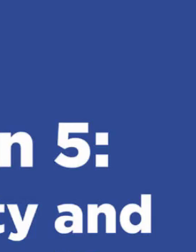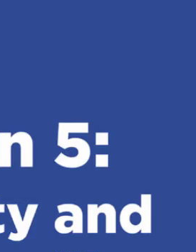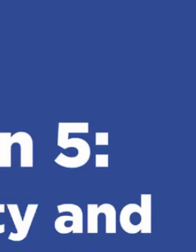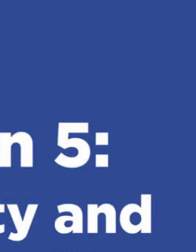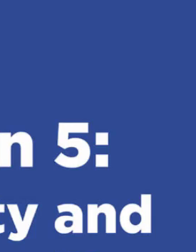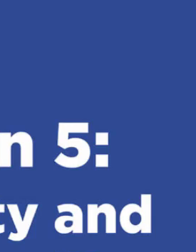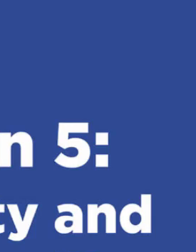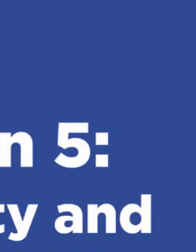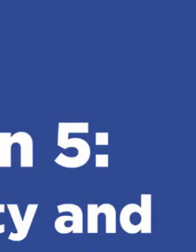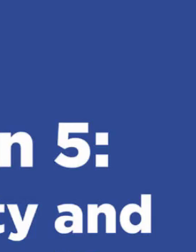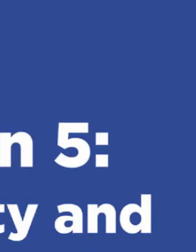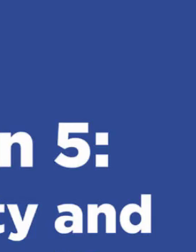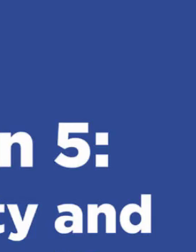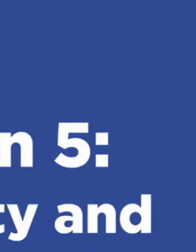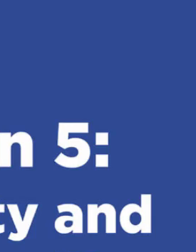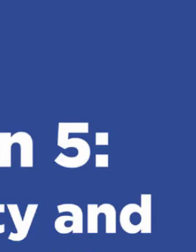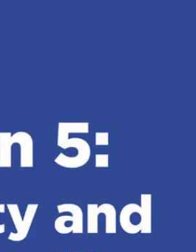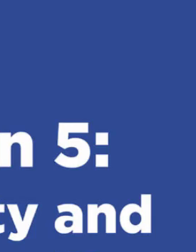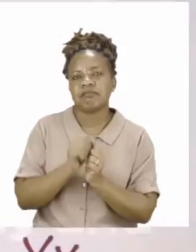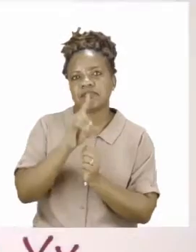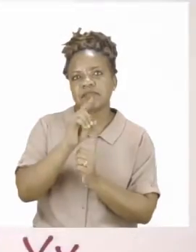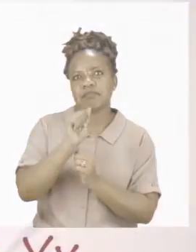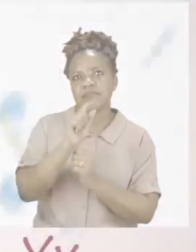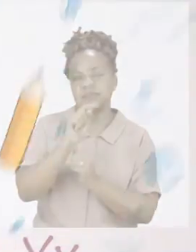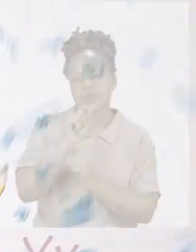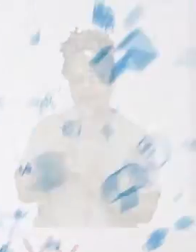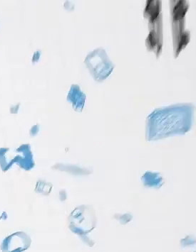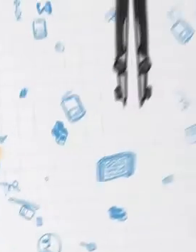capacity and data handling.